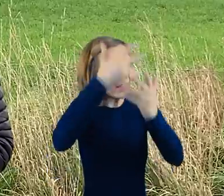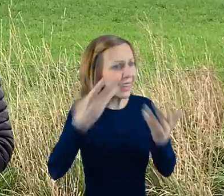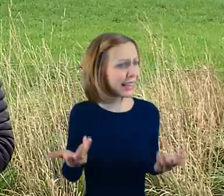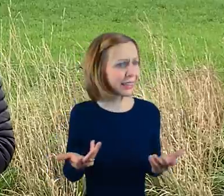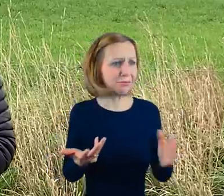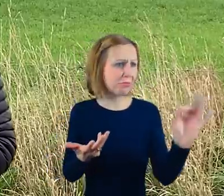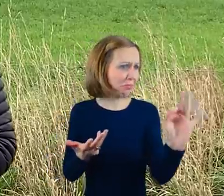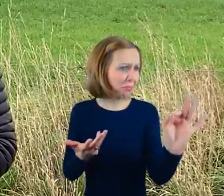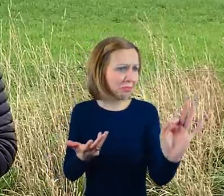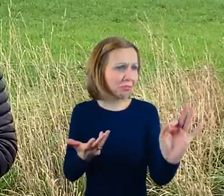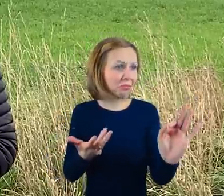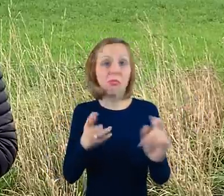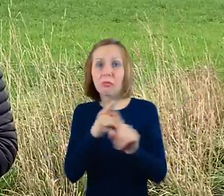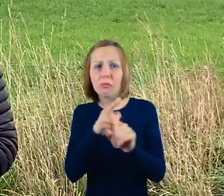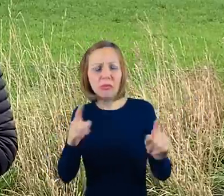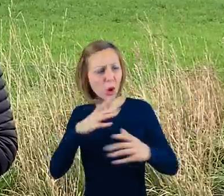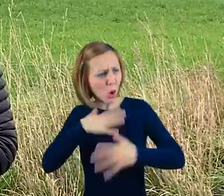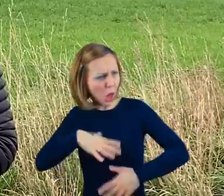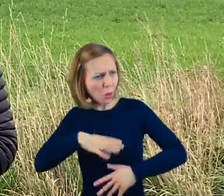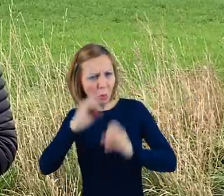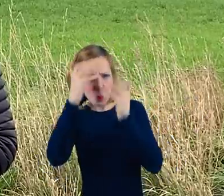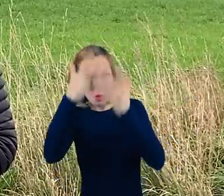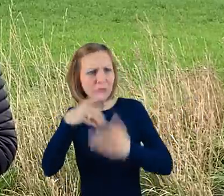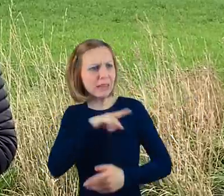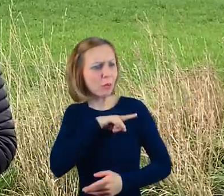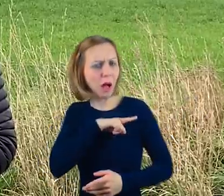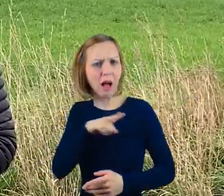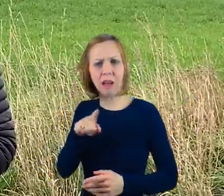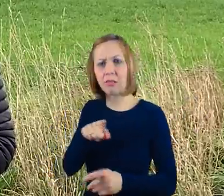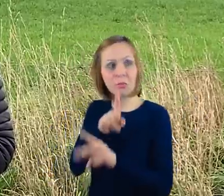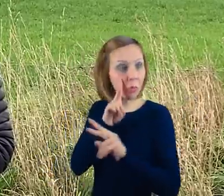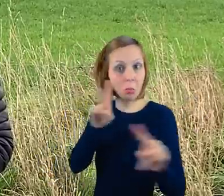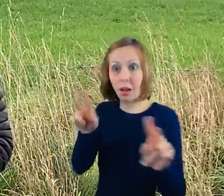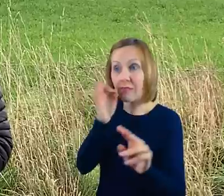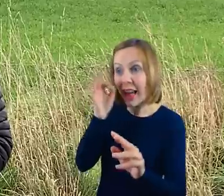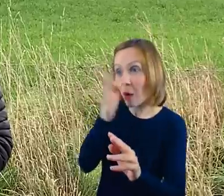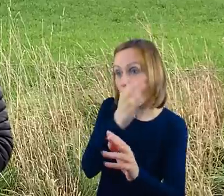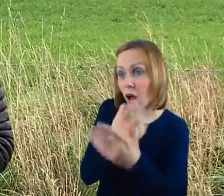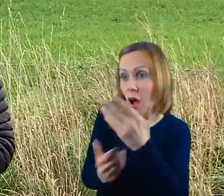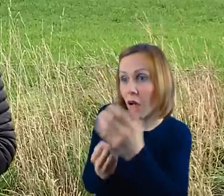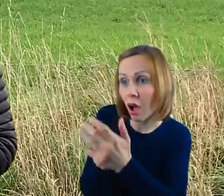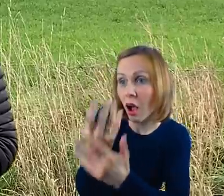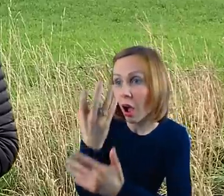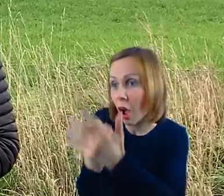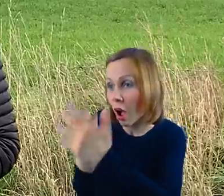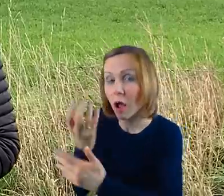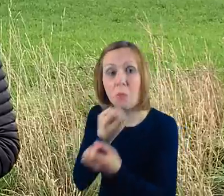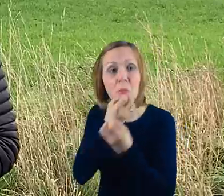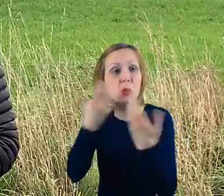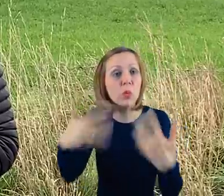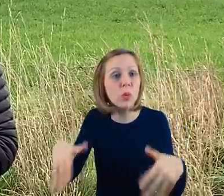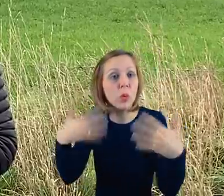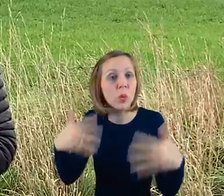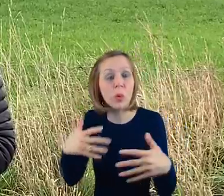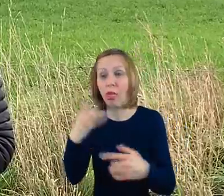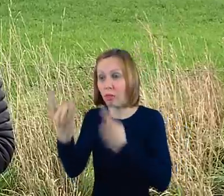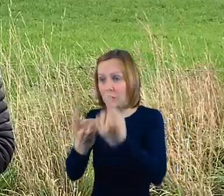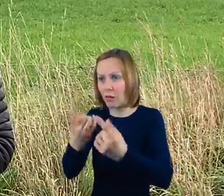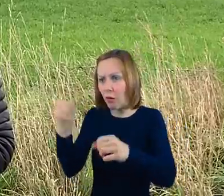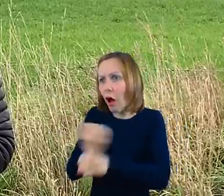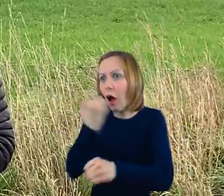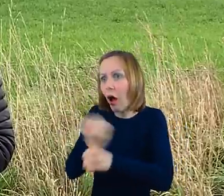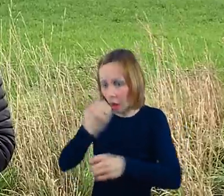They neither toil nor spin. Yet I tell you, even Solomon in all his glory was not clothed like one of